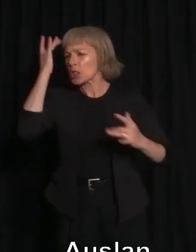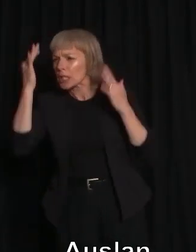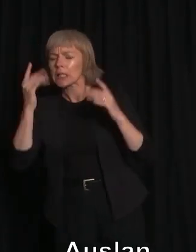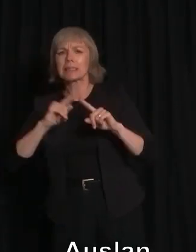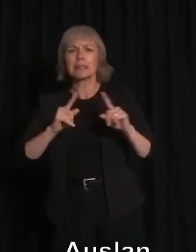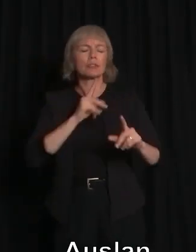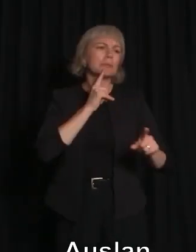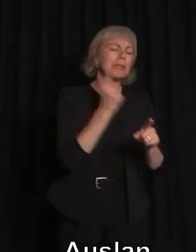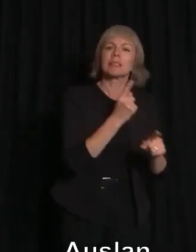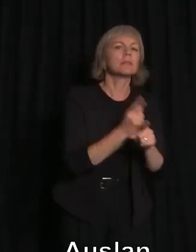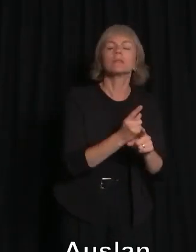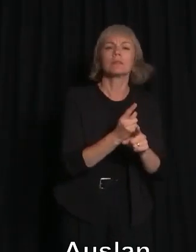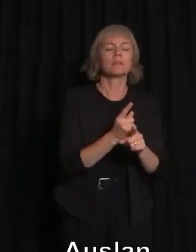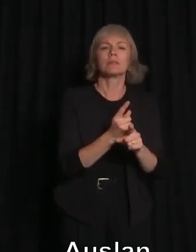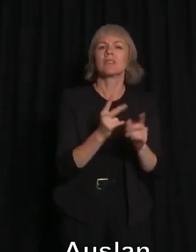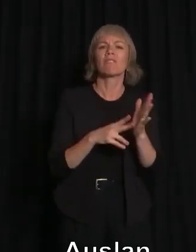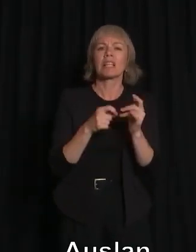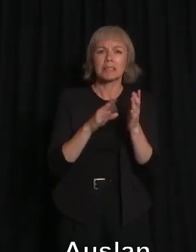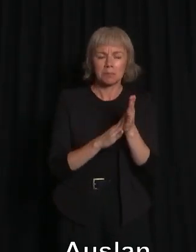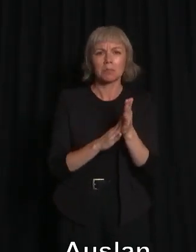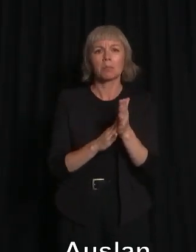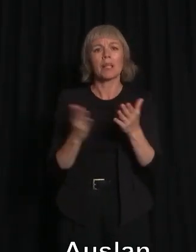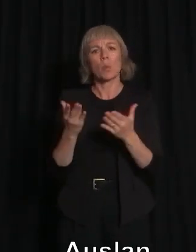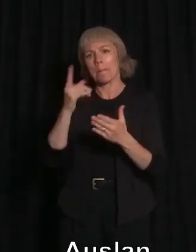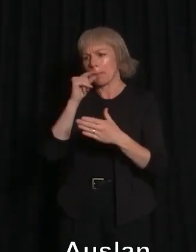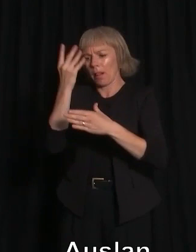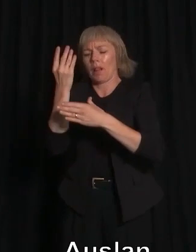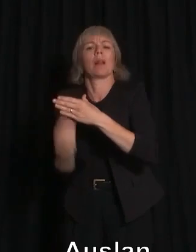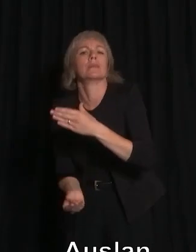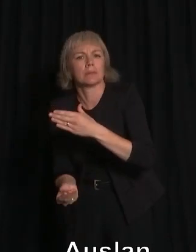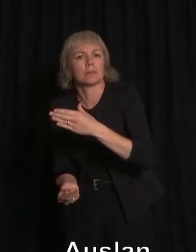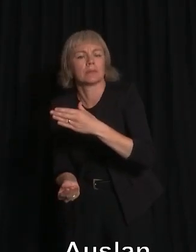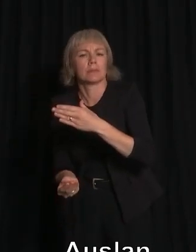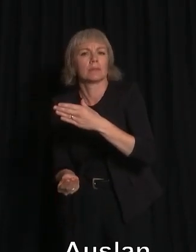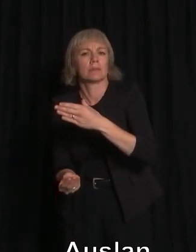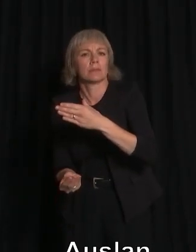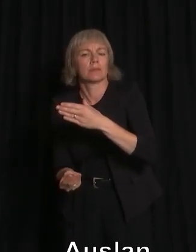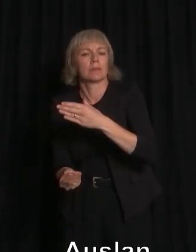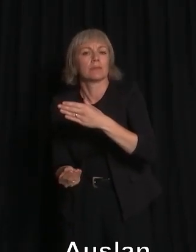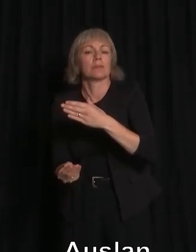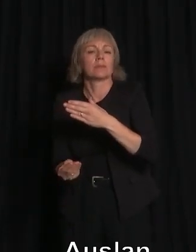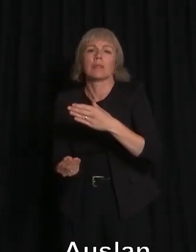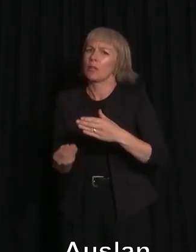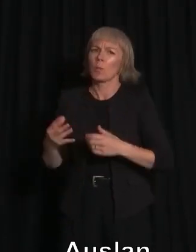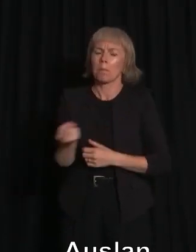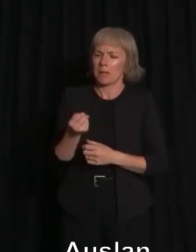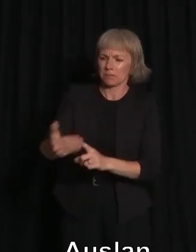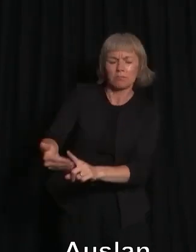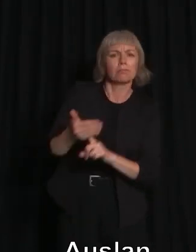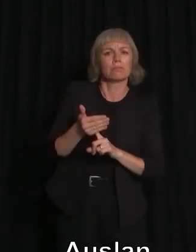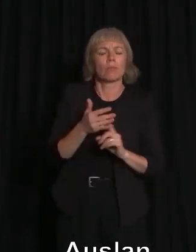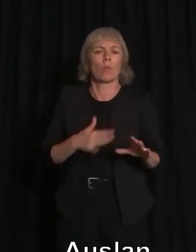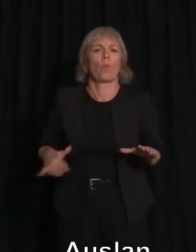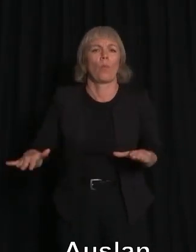communities, a gap that is cynically calculated, a gap that shelters a state's legitimacy."